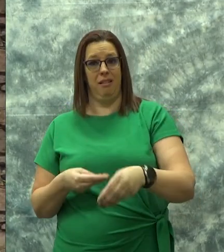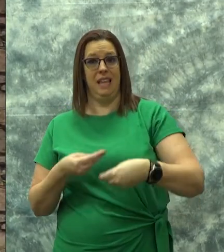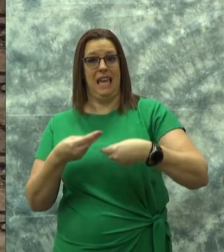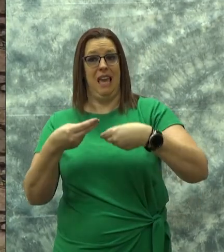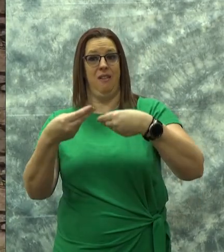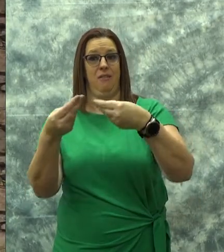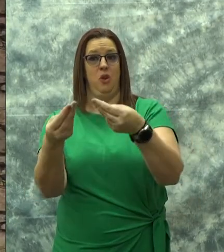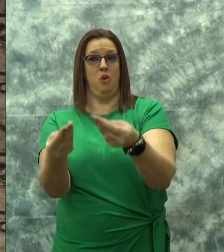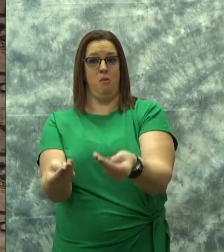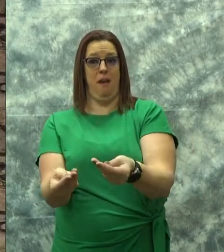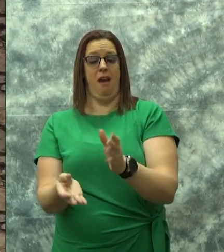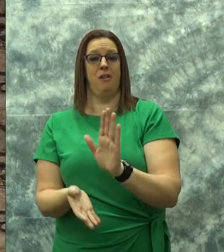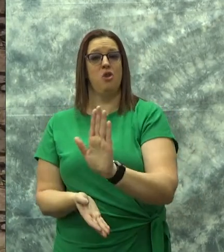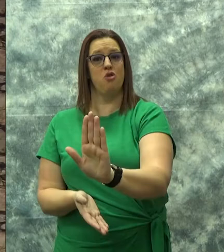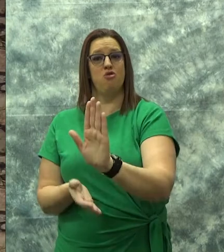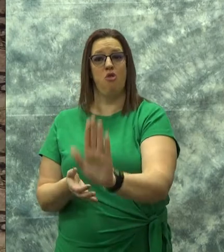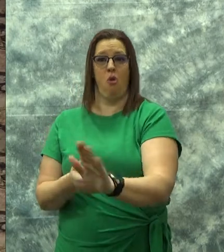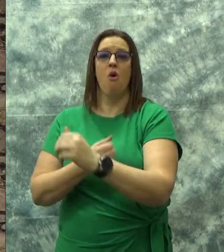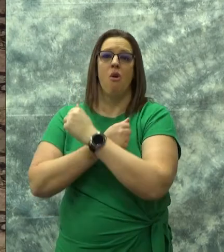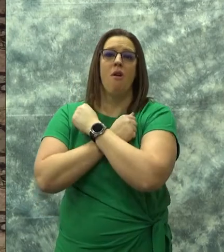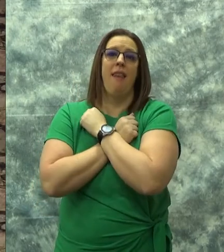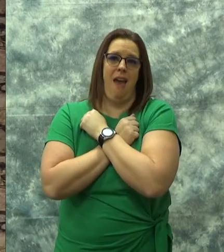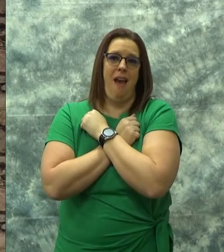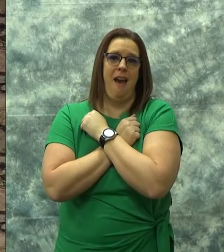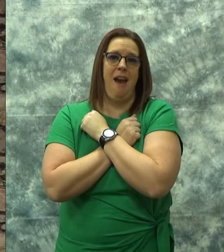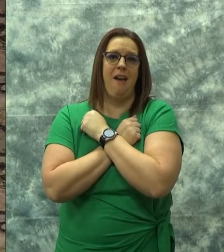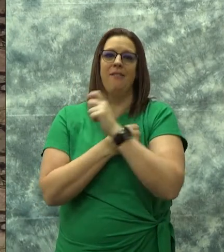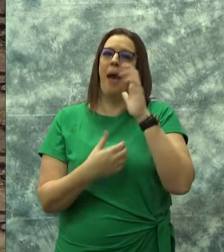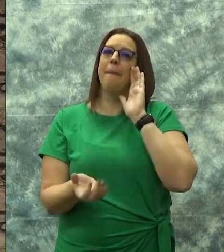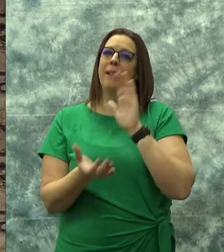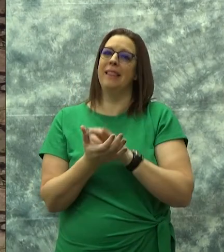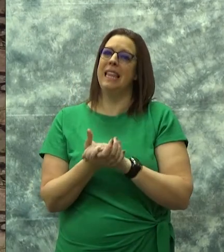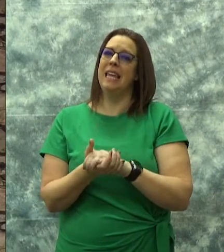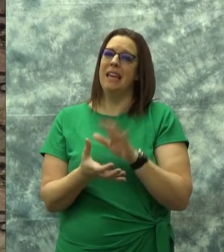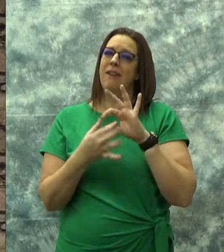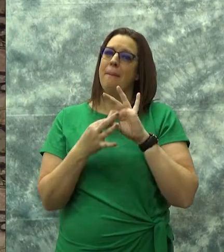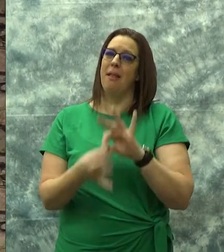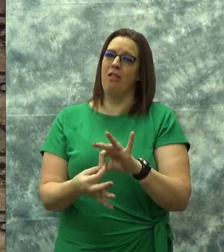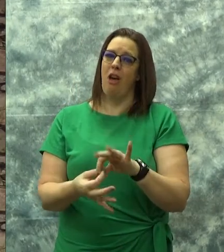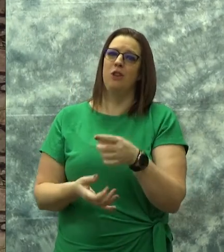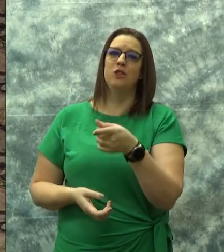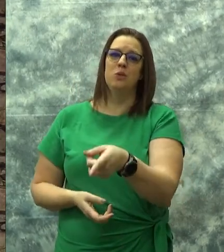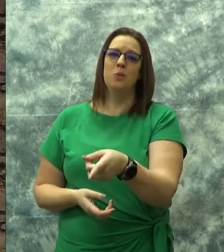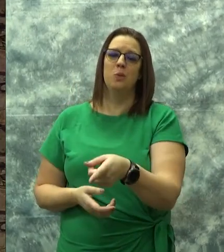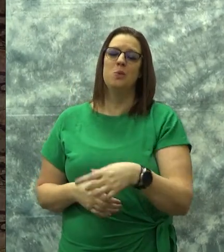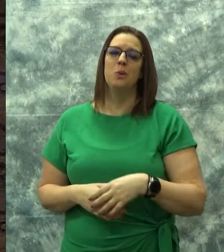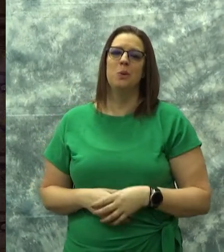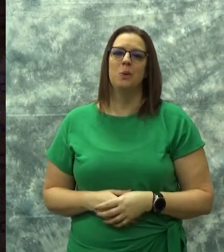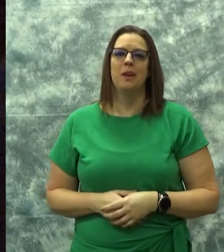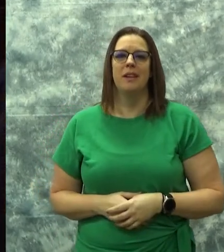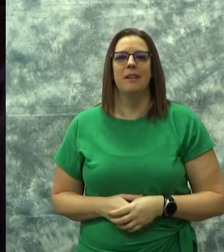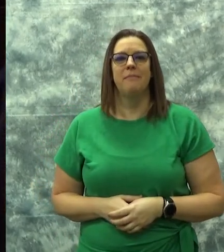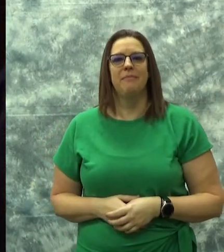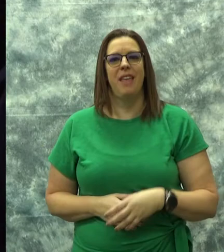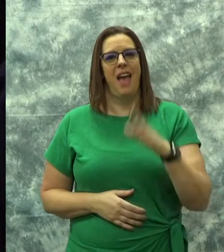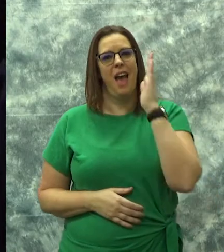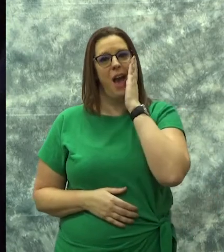I give you back your own true love. I believe it belongs to